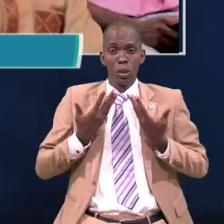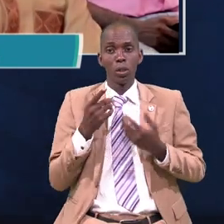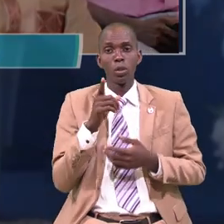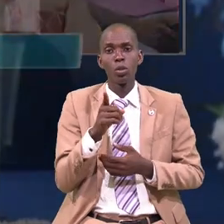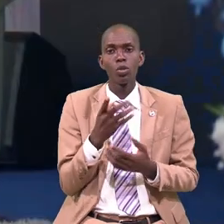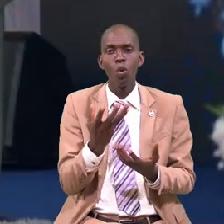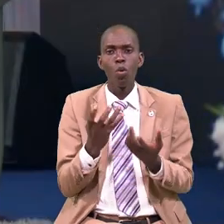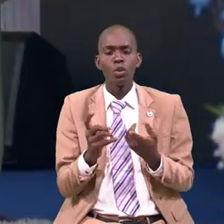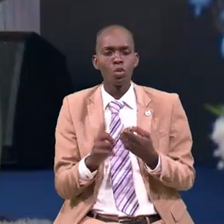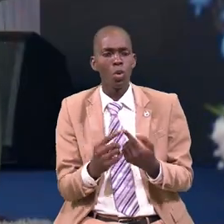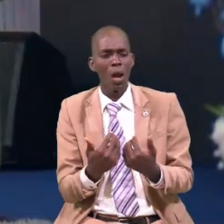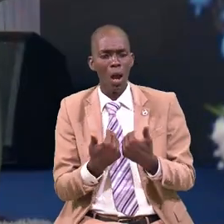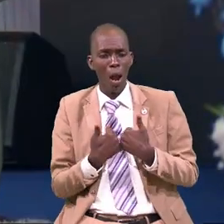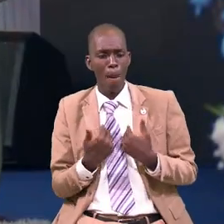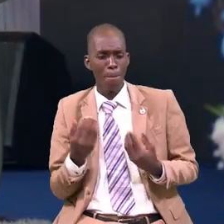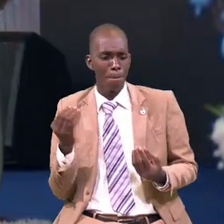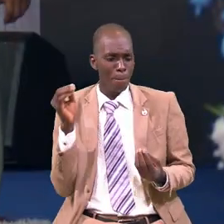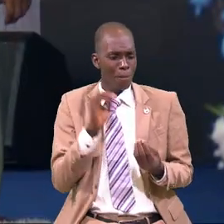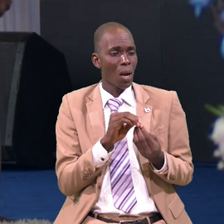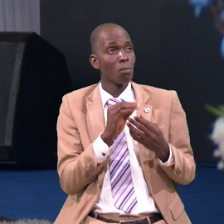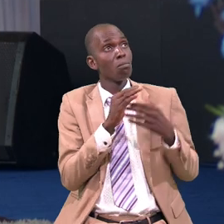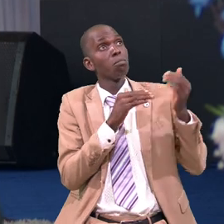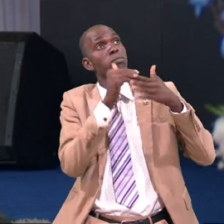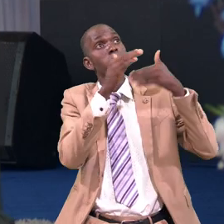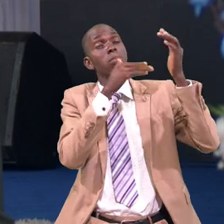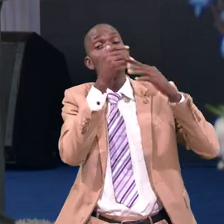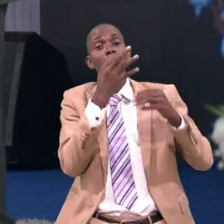more signs of this world.